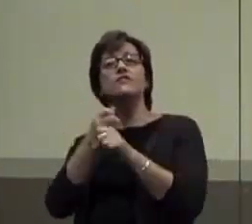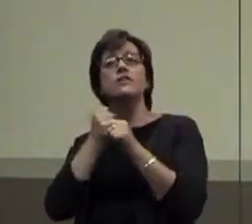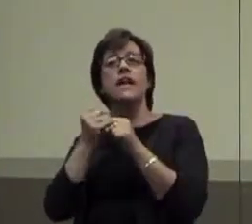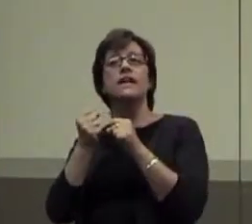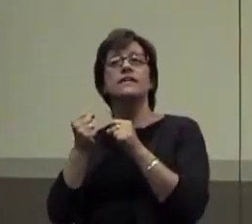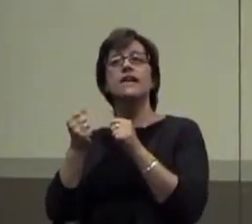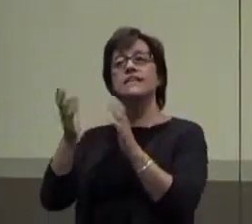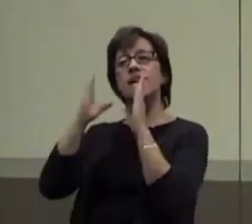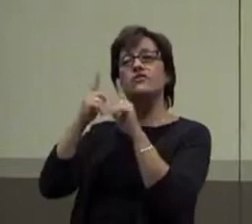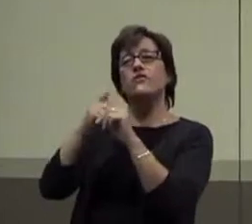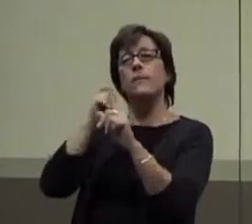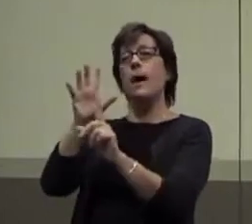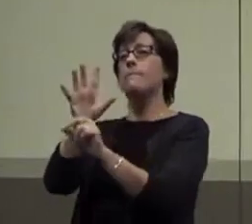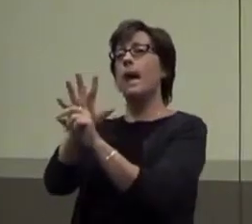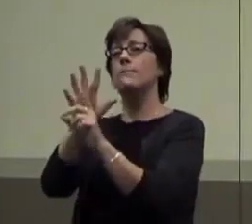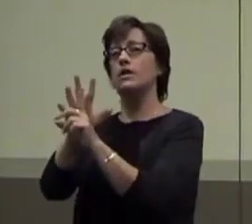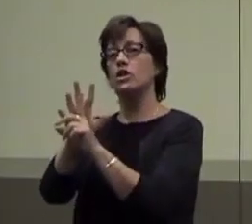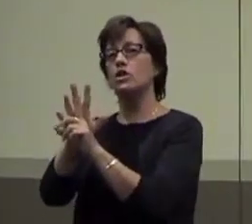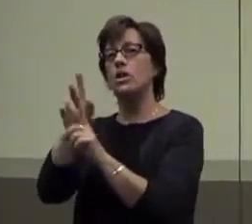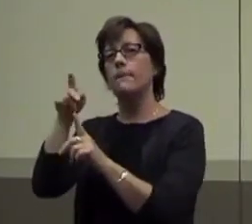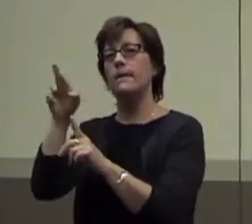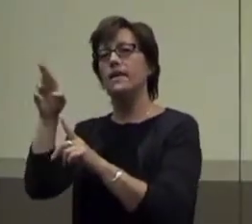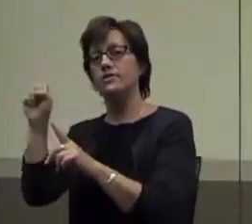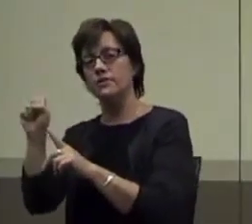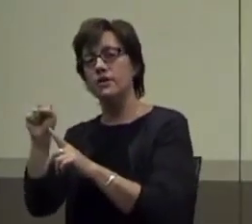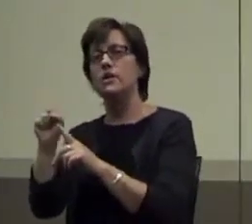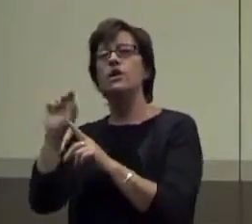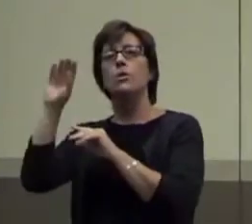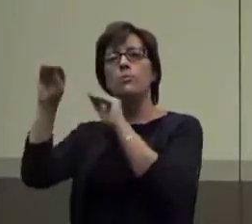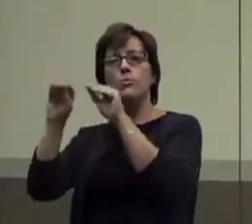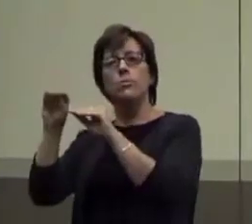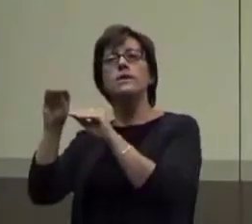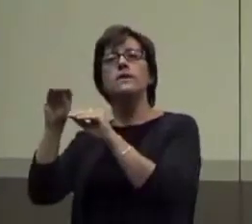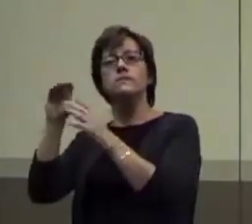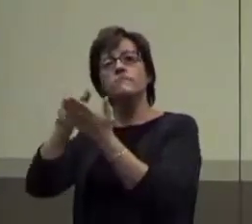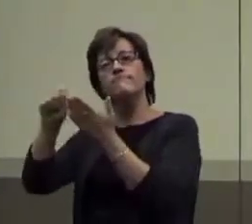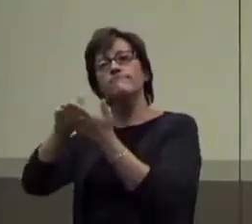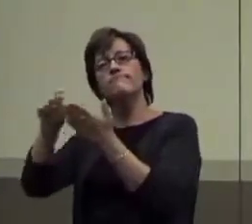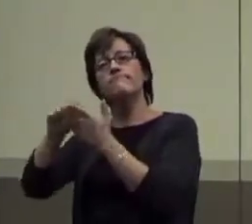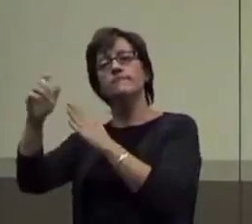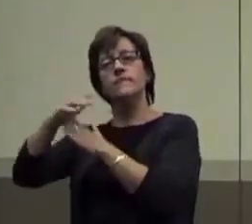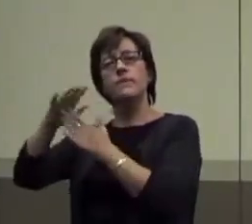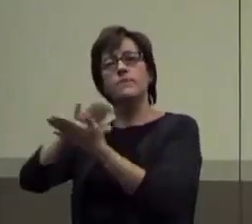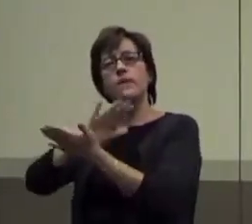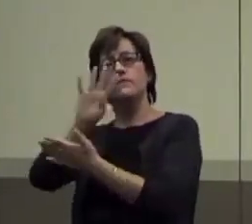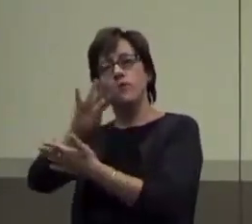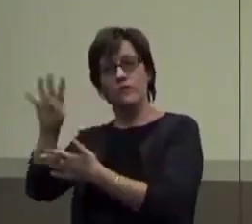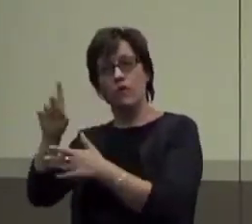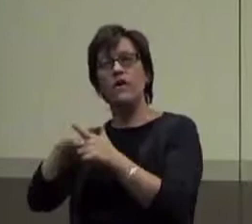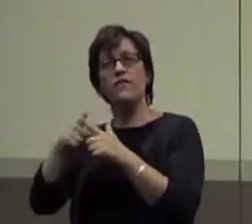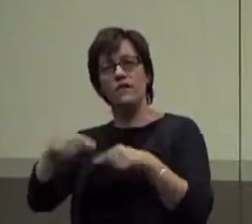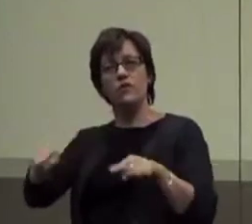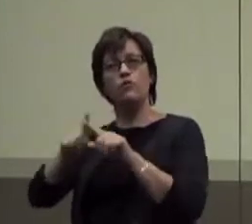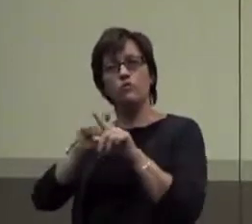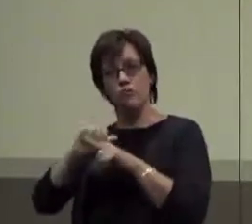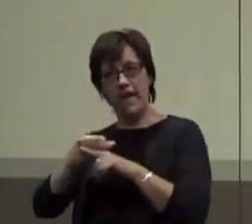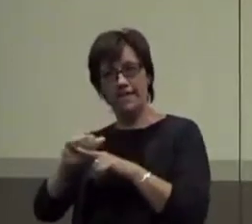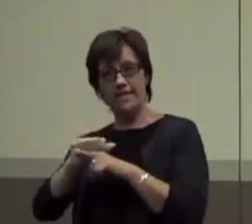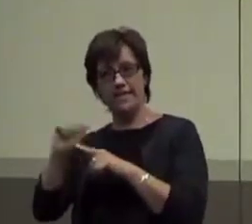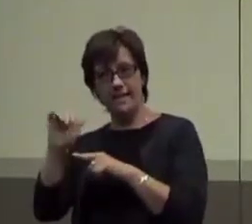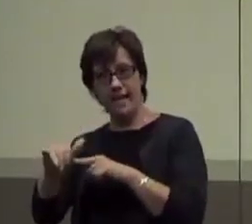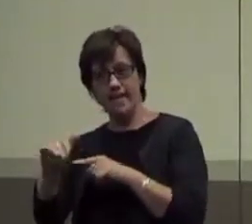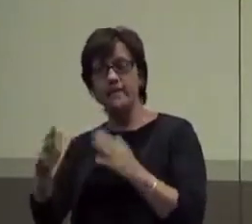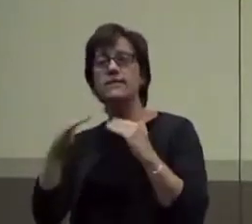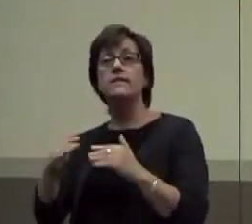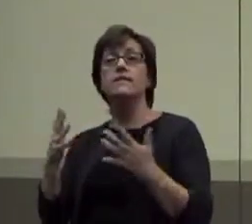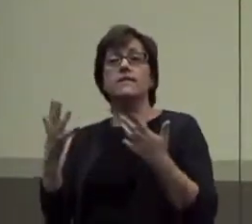popular peers. And so we would plug that into the top of page 44, and that's what they practice doing, okay? And then, now